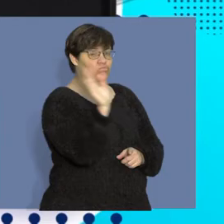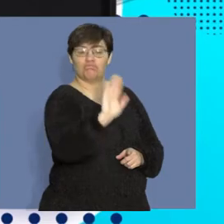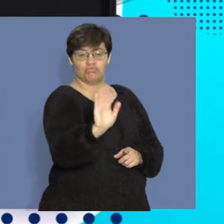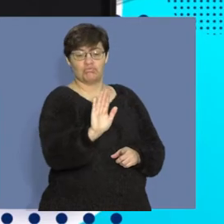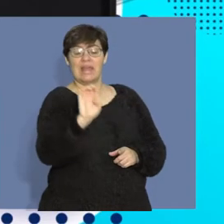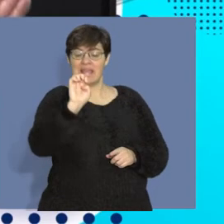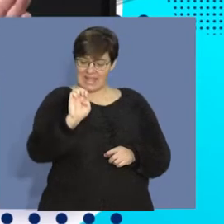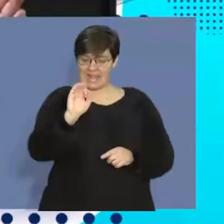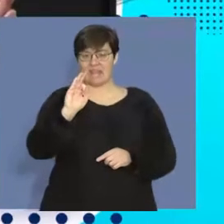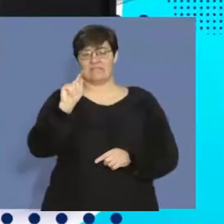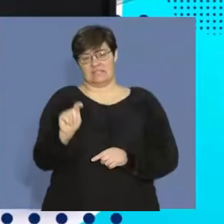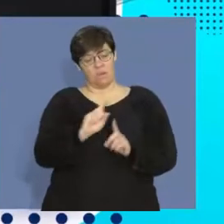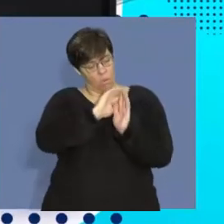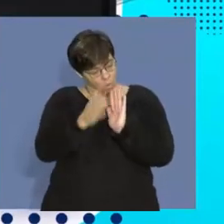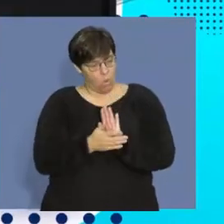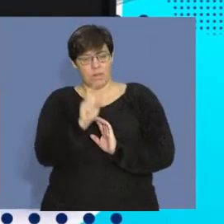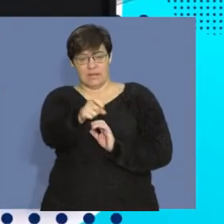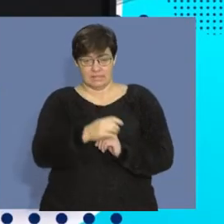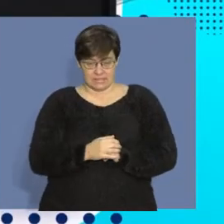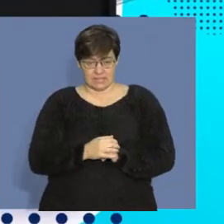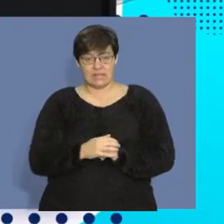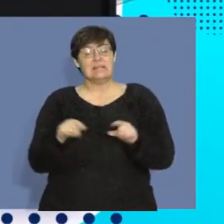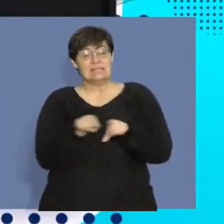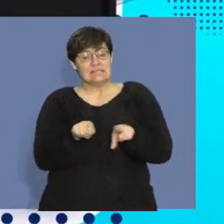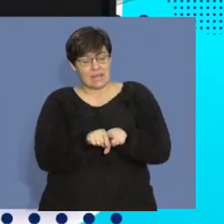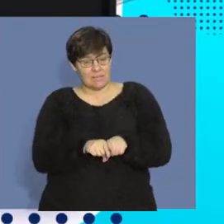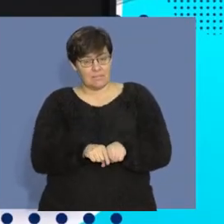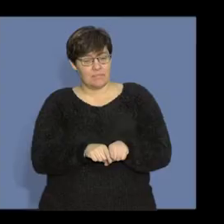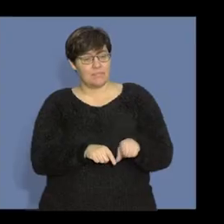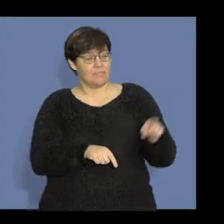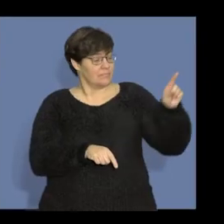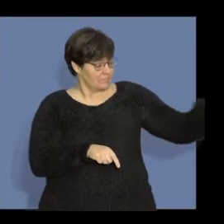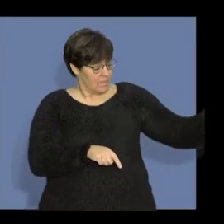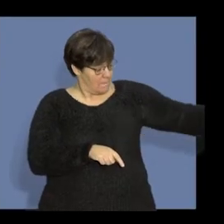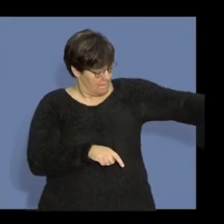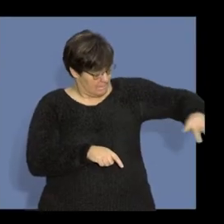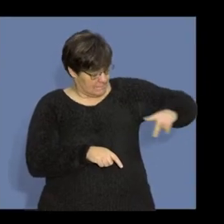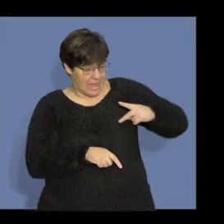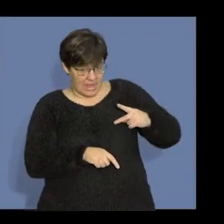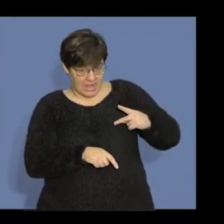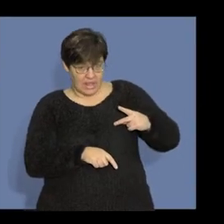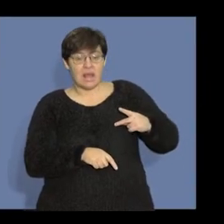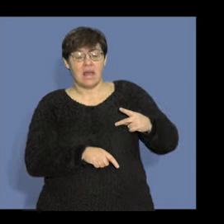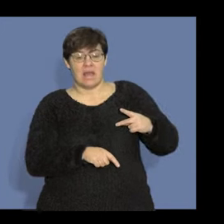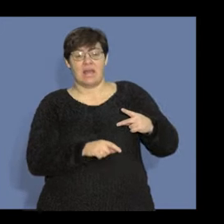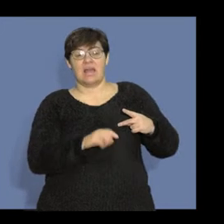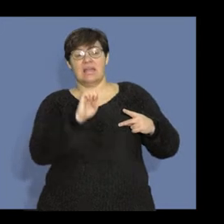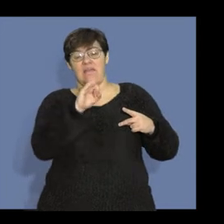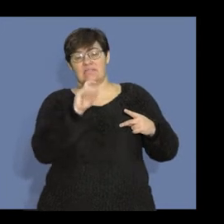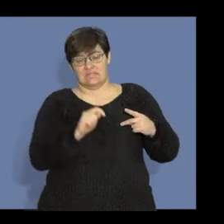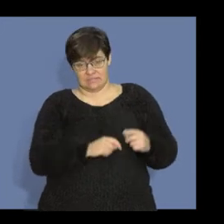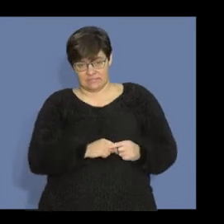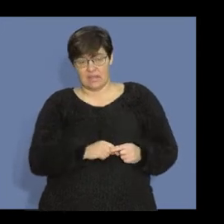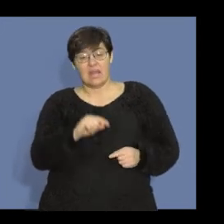via EFTs. By the same token, an independent person must compare the